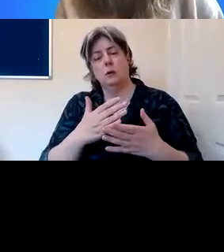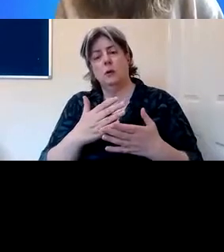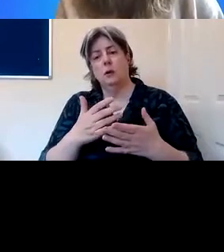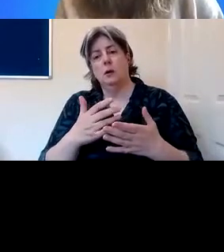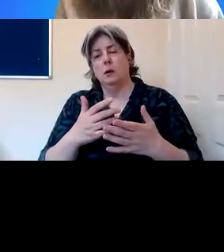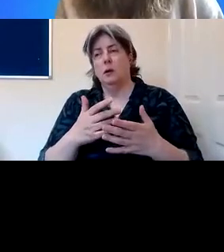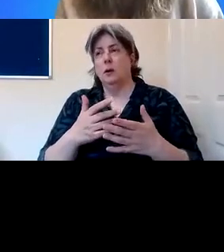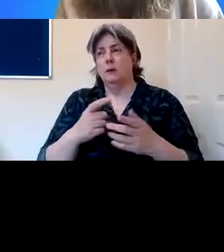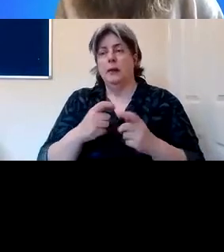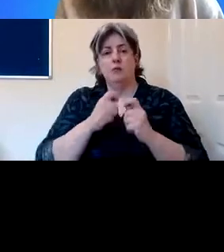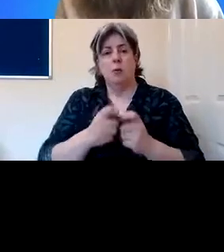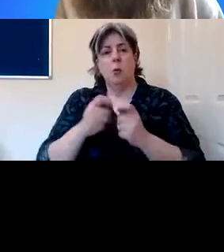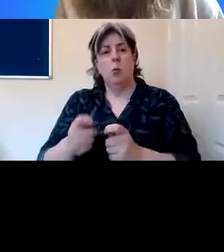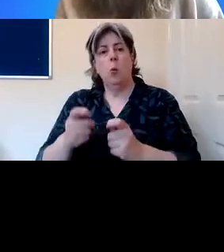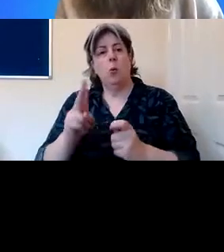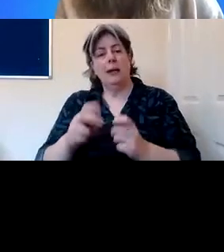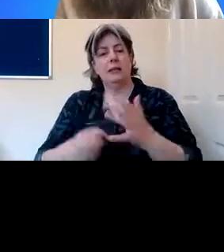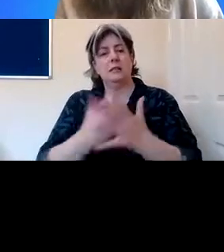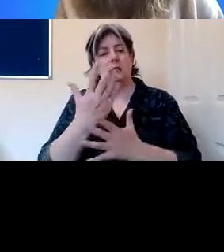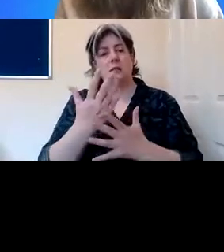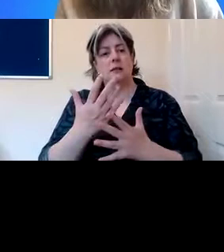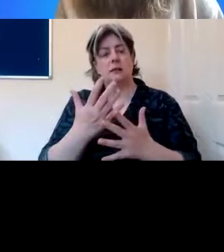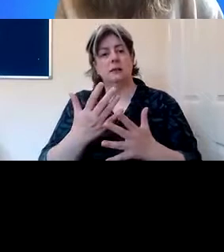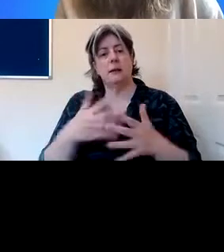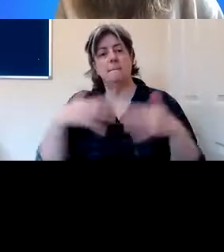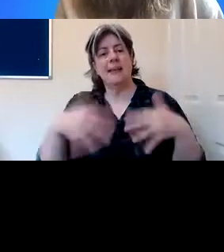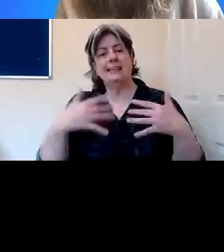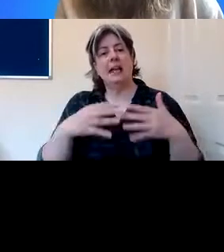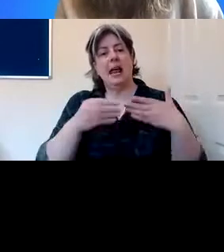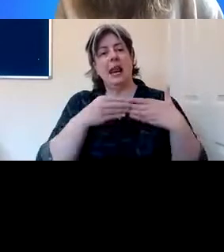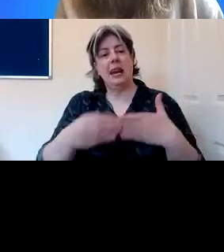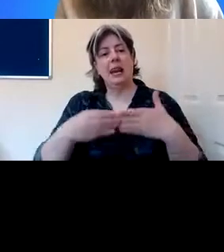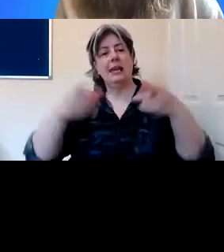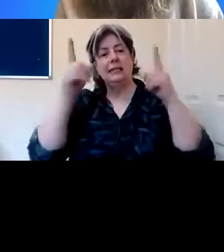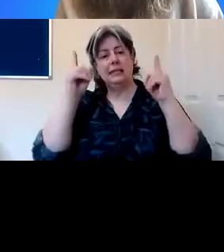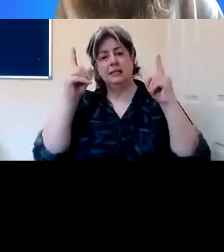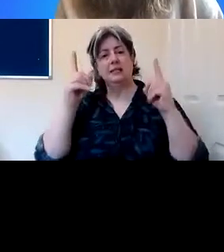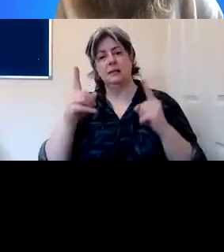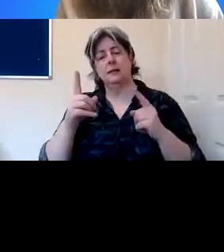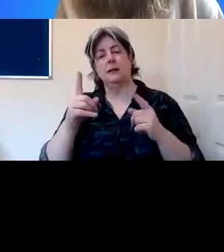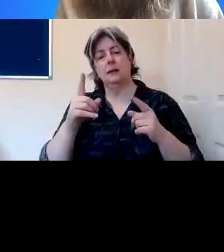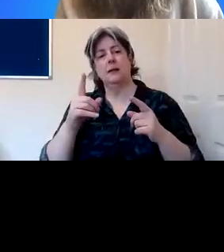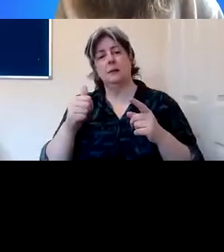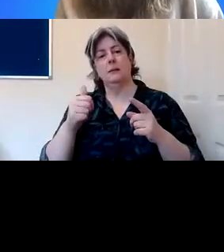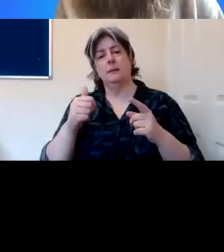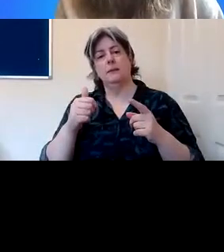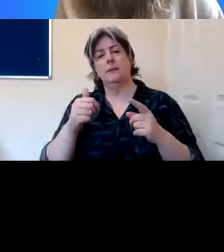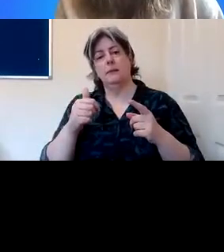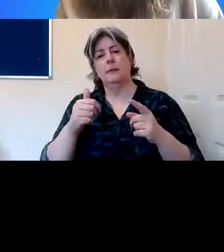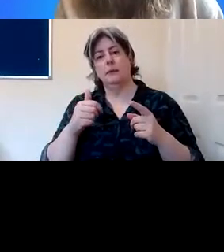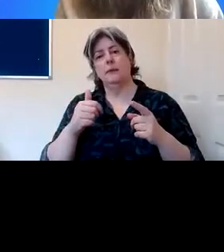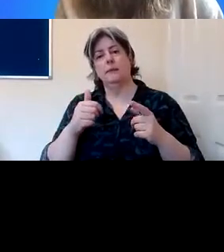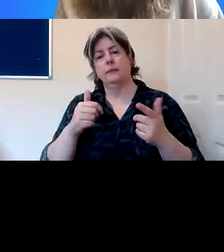rewarding and nurturing exceptional leaders and perhaps using them over a number of schools rather than just one